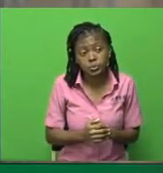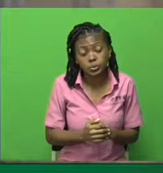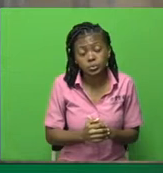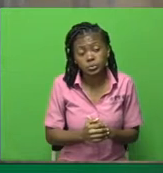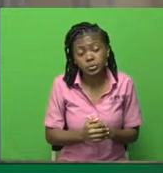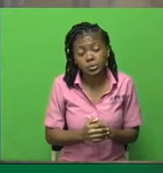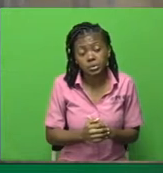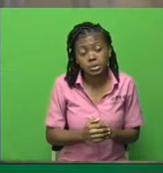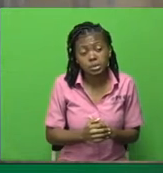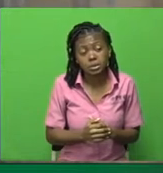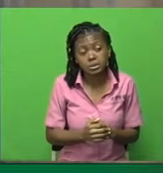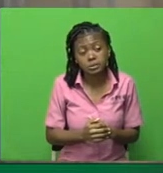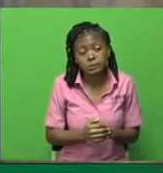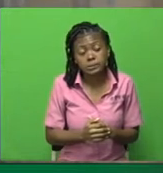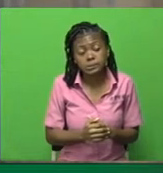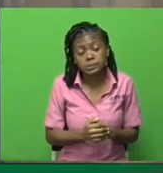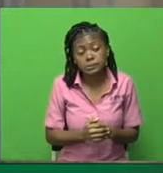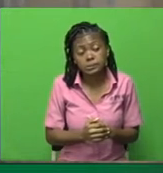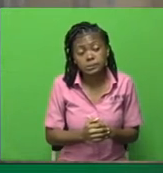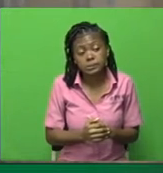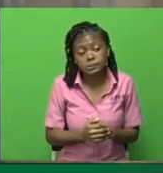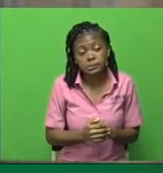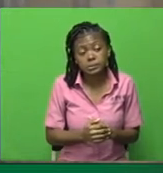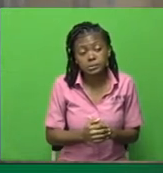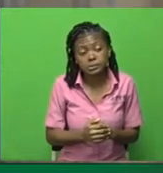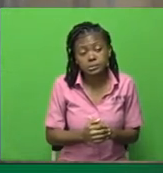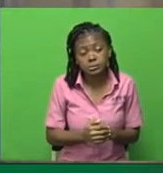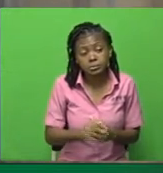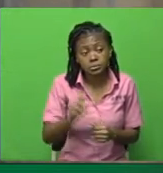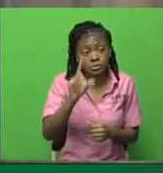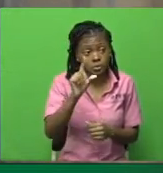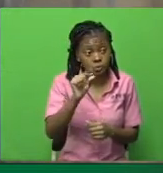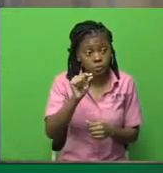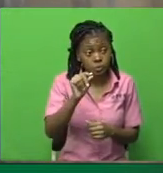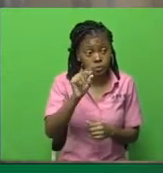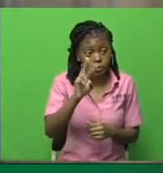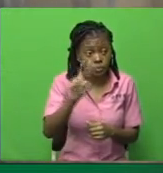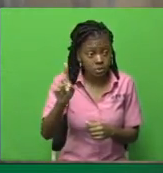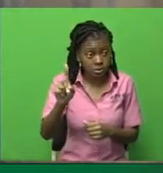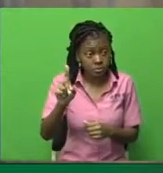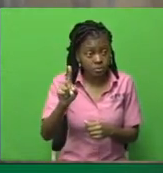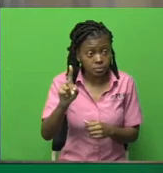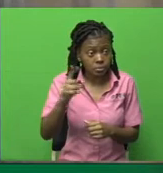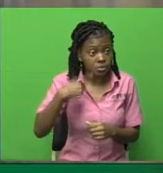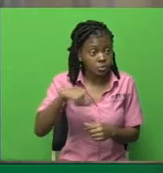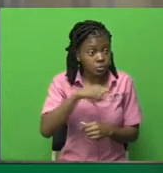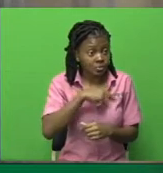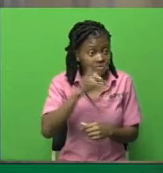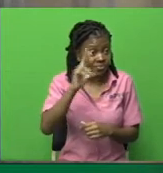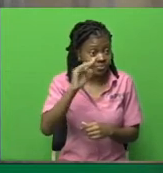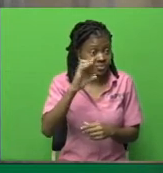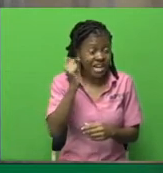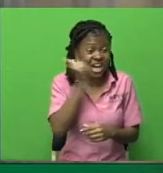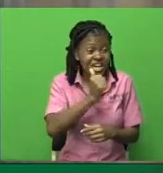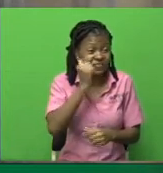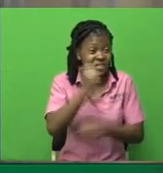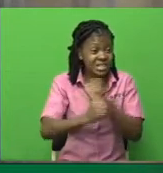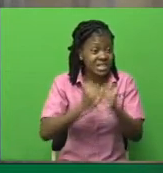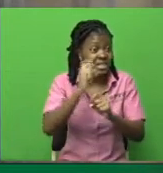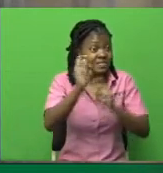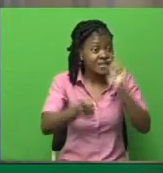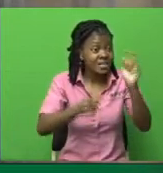fiscal 21. we did that each year of course from 2015. for fiscal